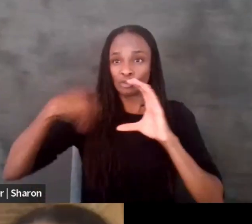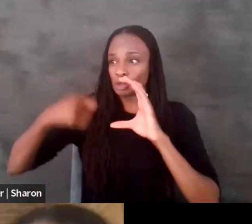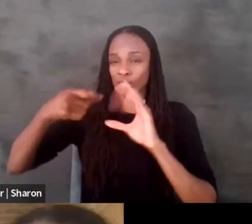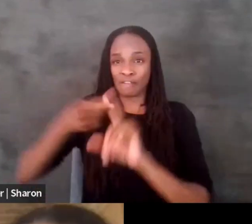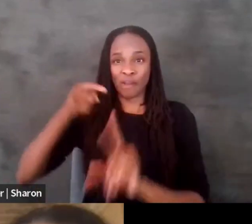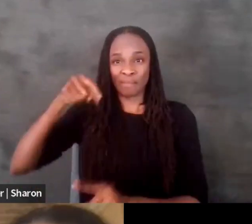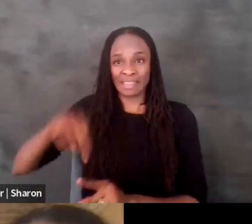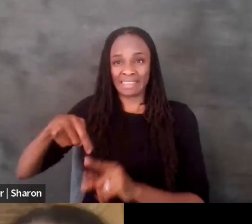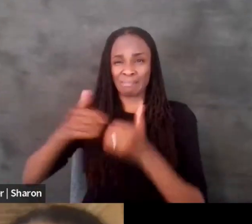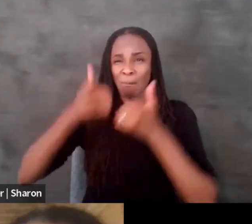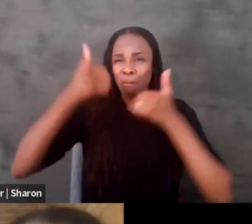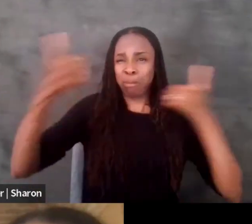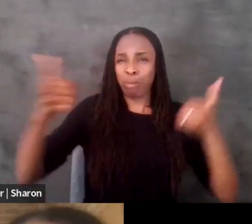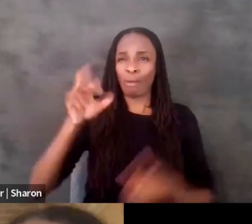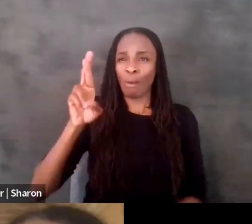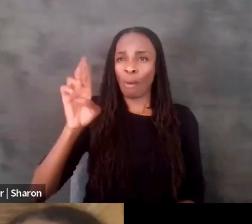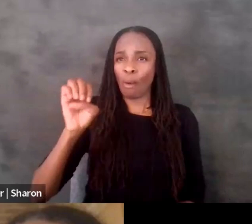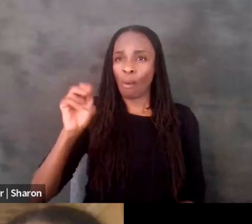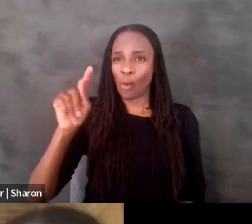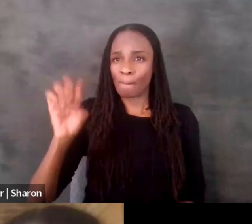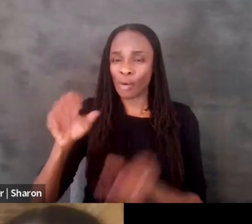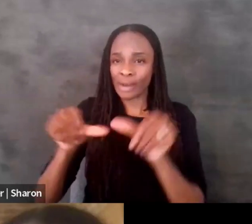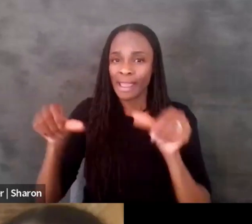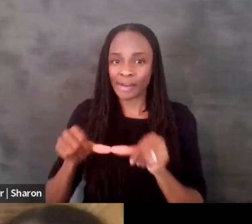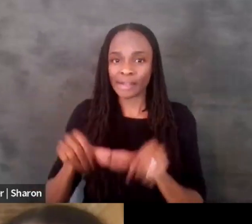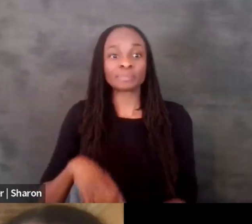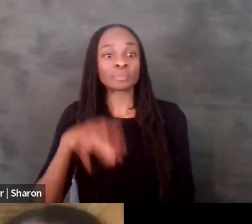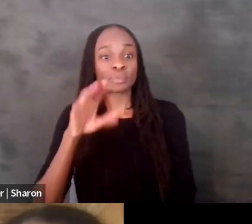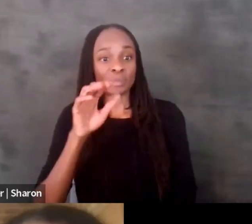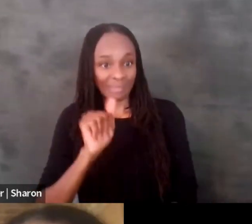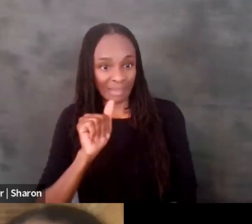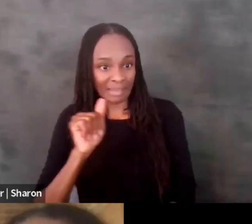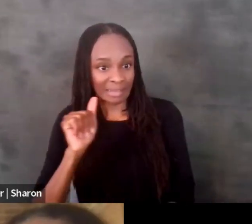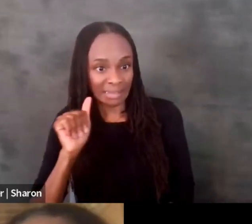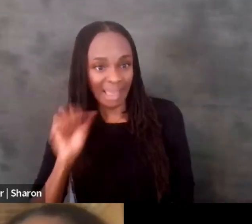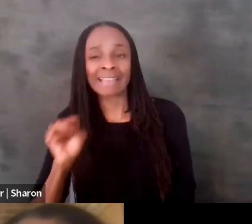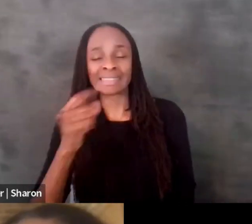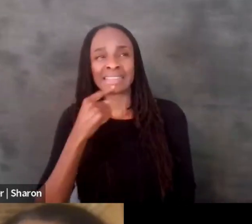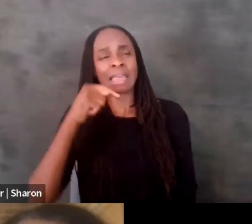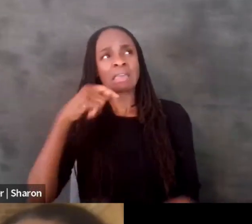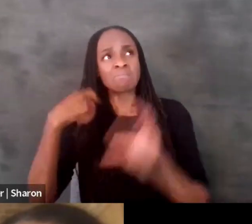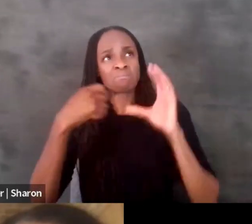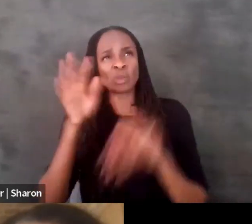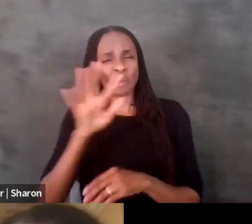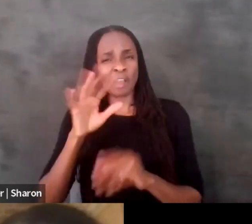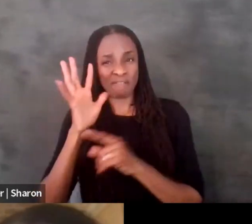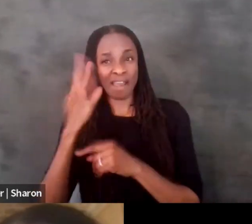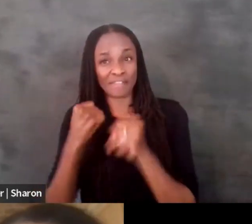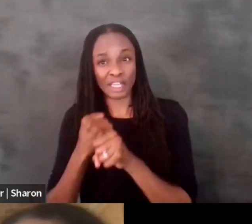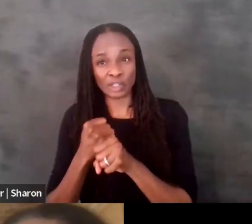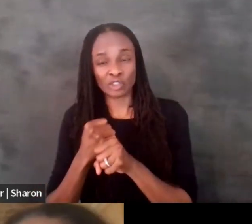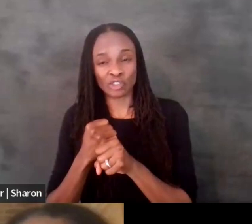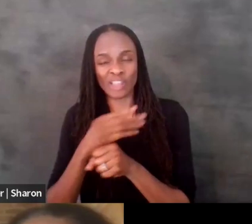area? So overall, the film took around 5 years to make, uh, but that is including the post and